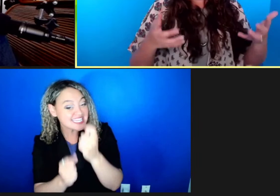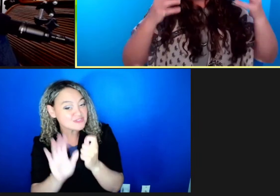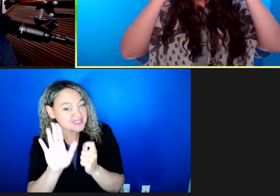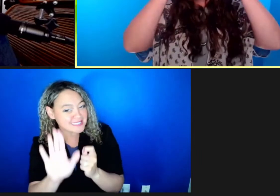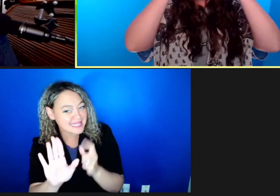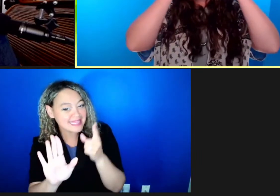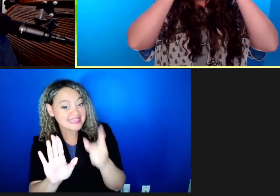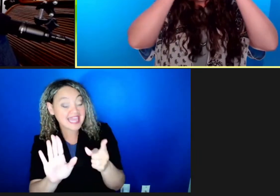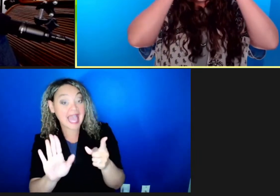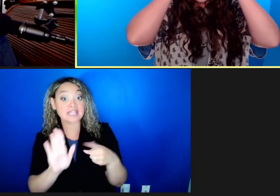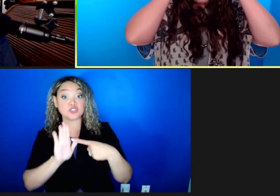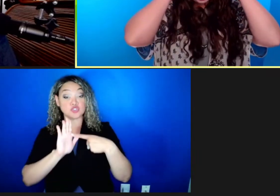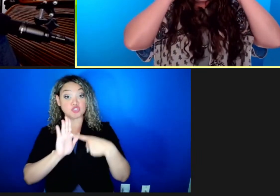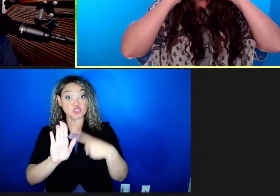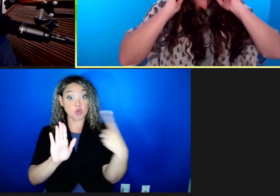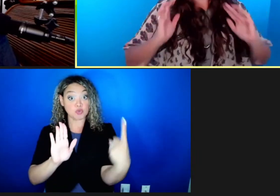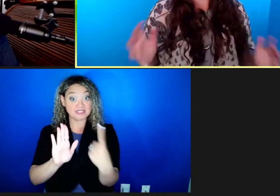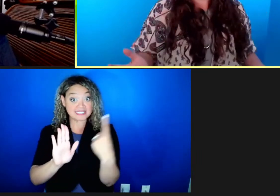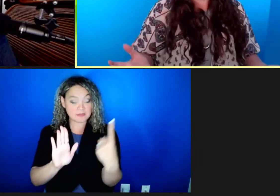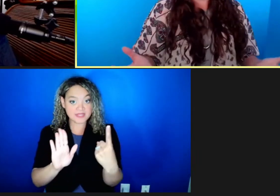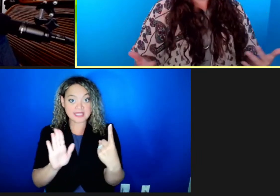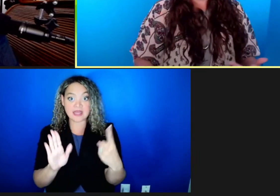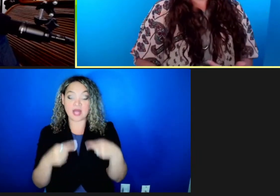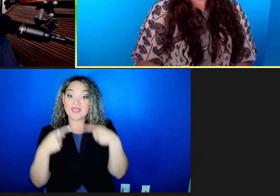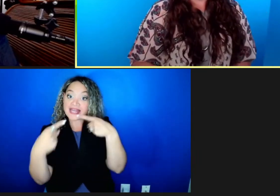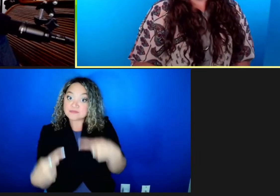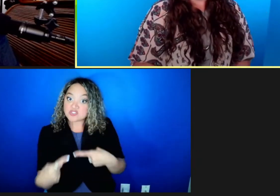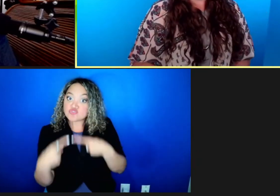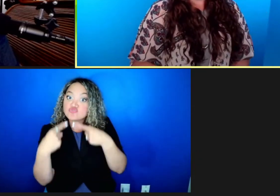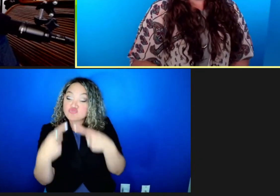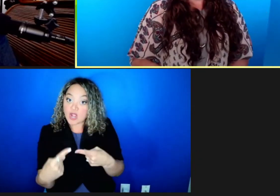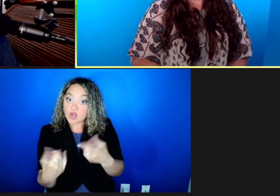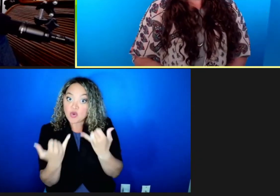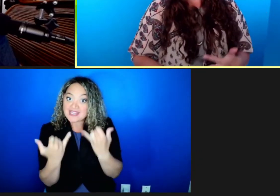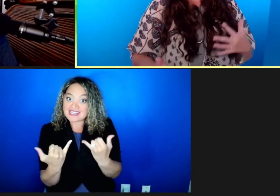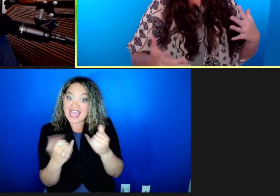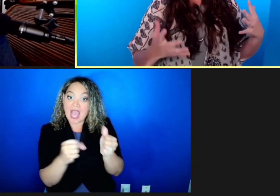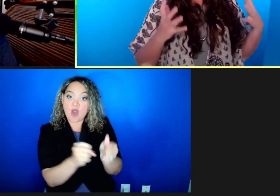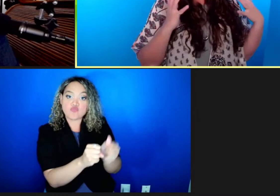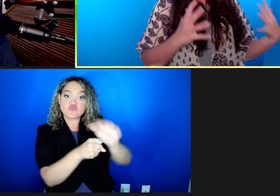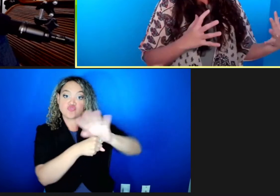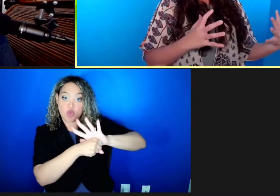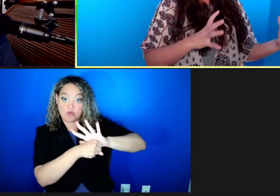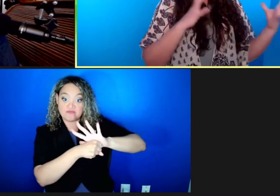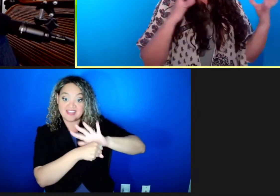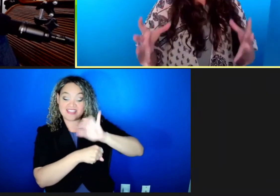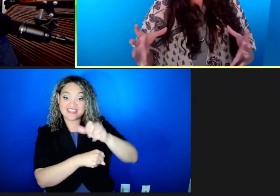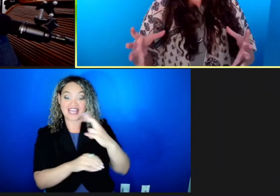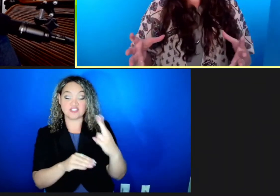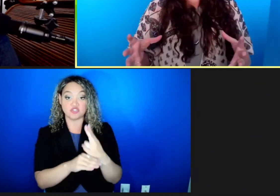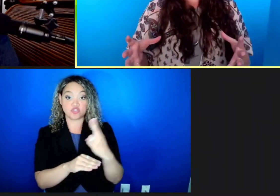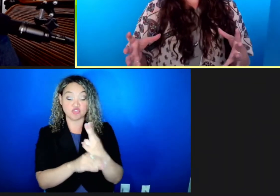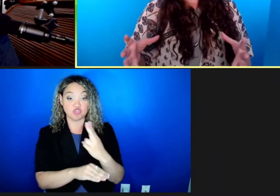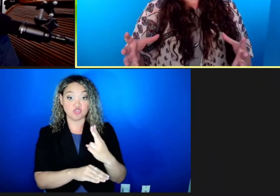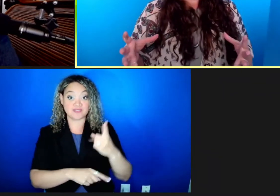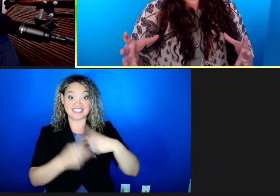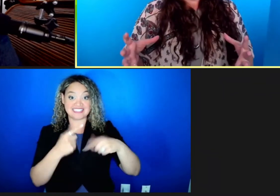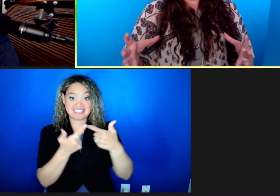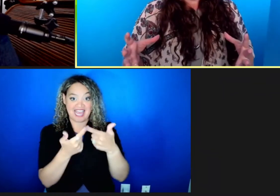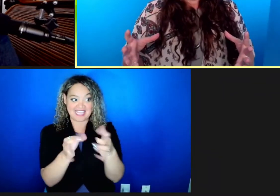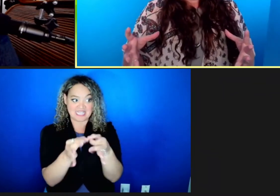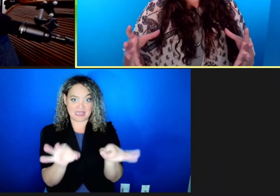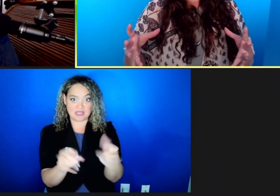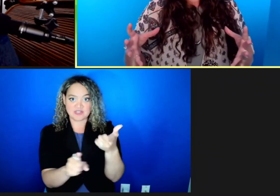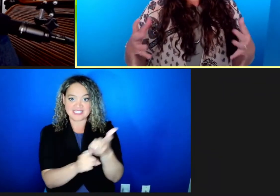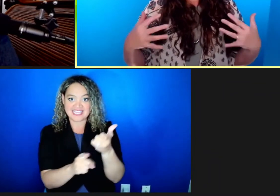does highlight something that has been quite a struggle, especially now in COVID, which is taking sign language to a video